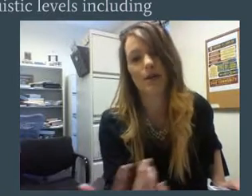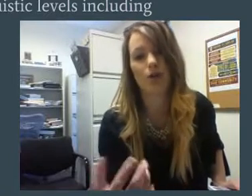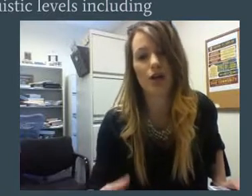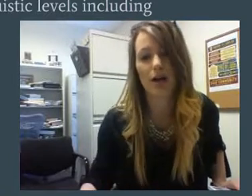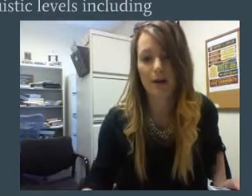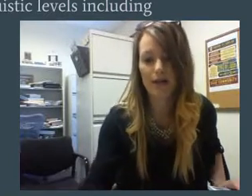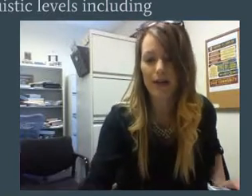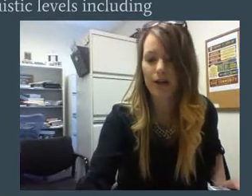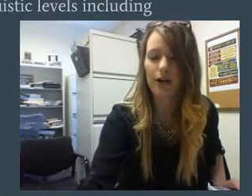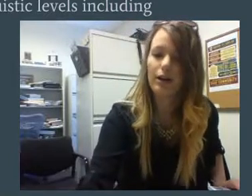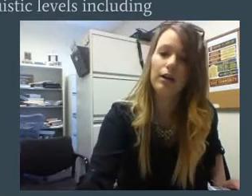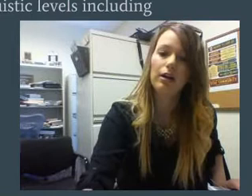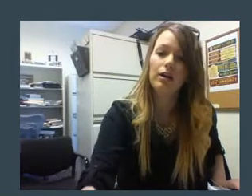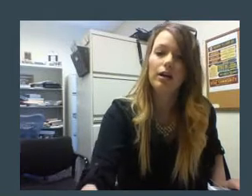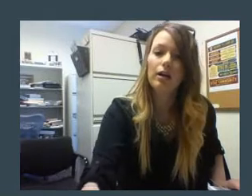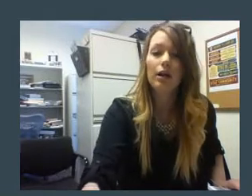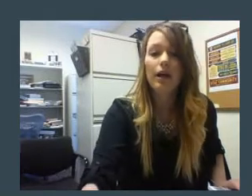elements that we'll talk about later.